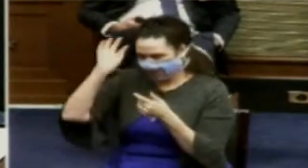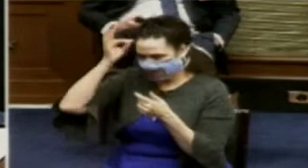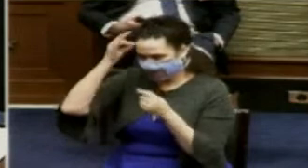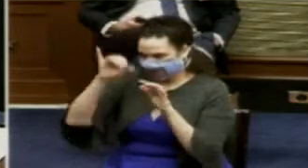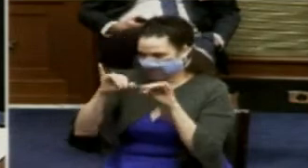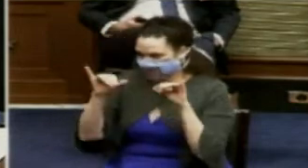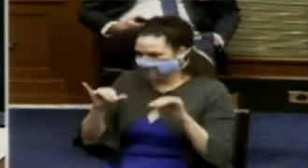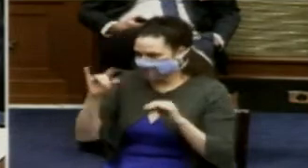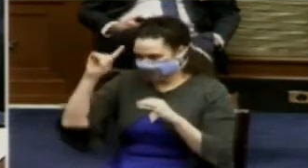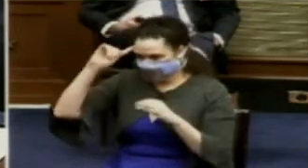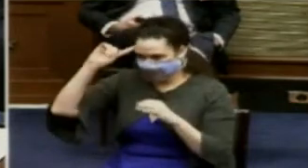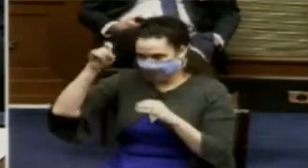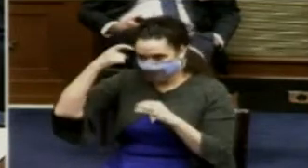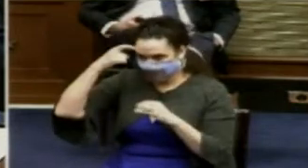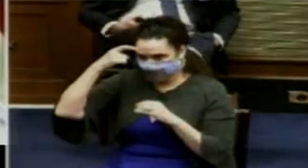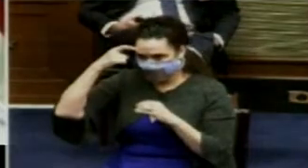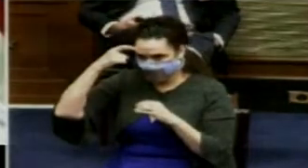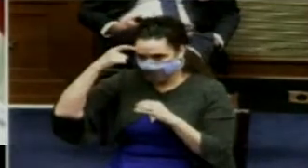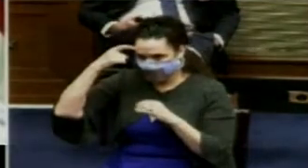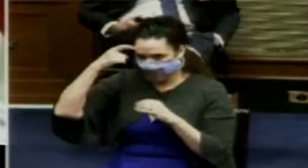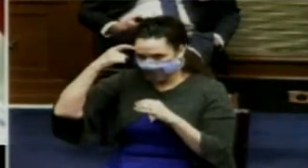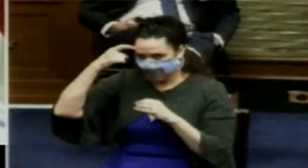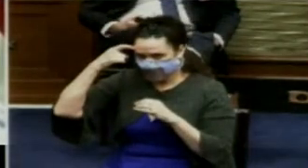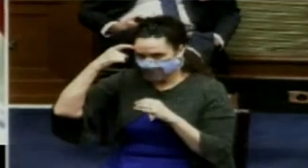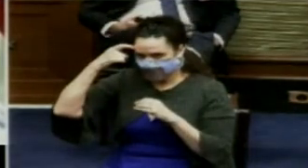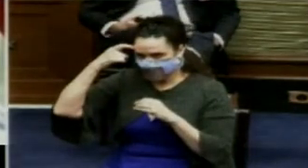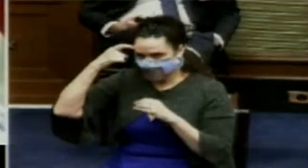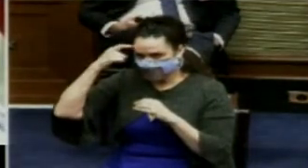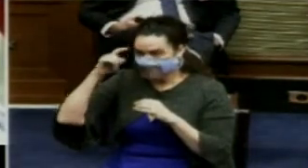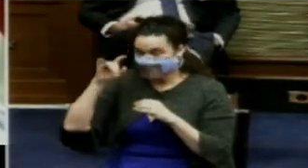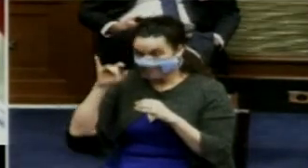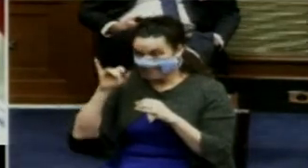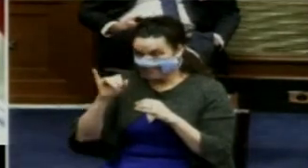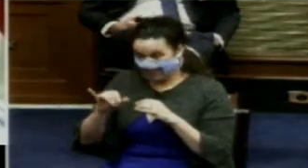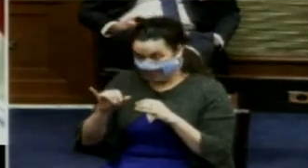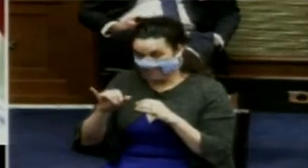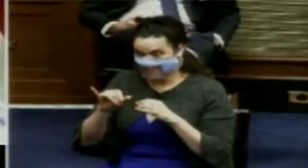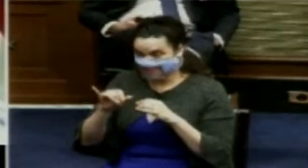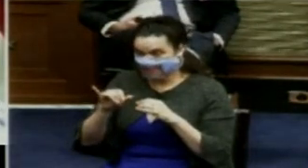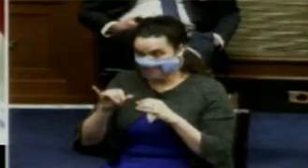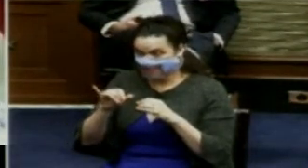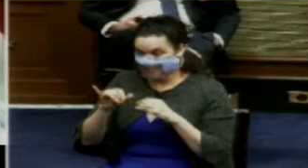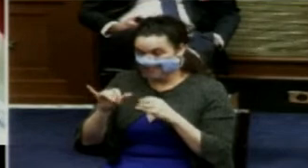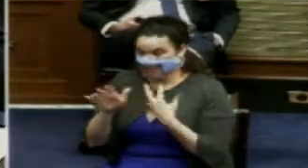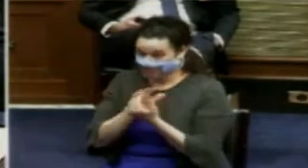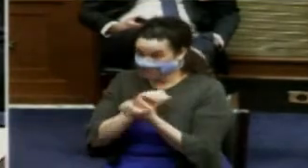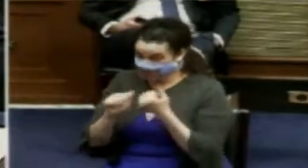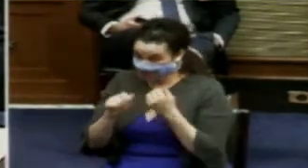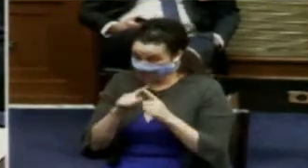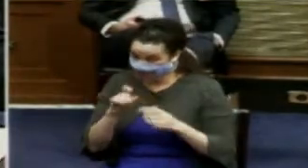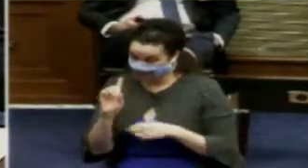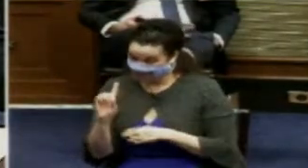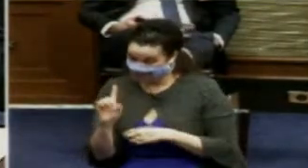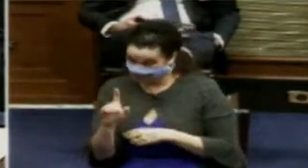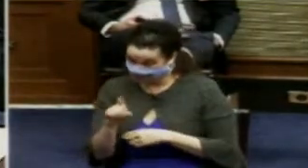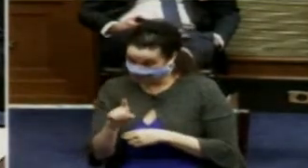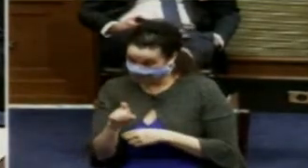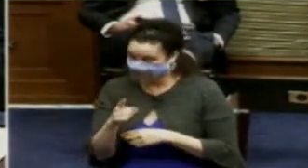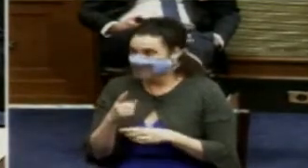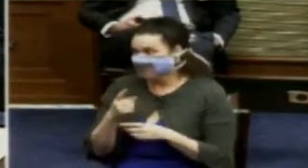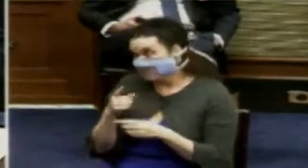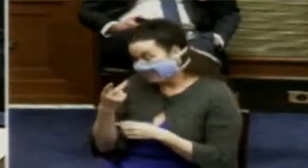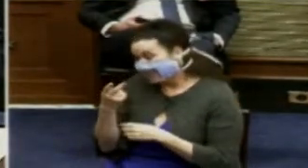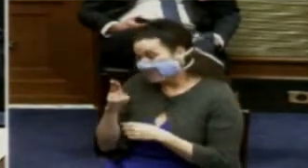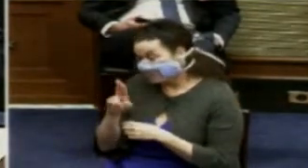government. And it's being dismantled by the Democrats. Well, this H.R. 51 certainly